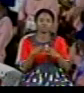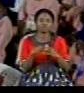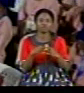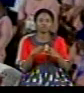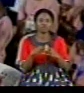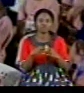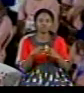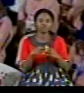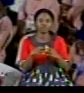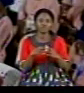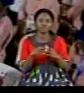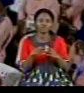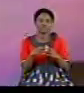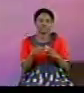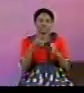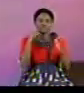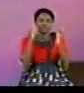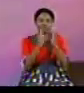overseer. Praise the Lord.